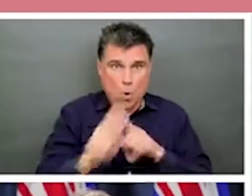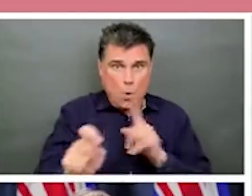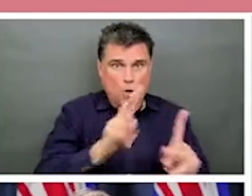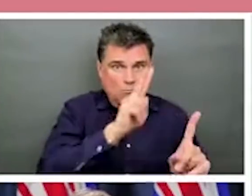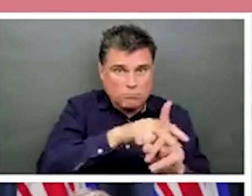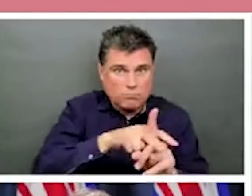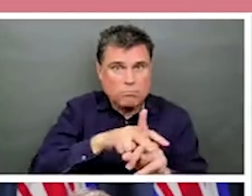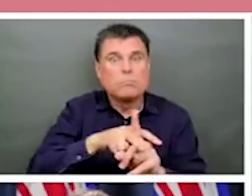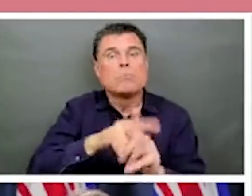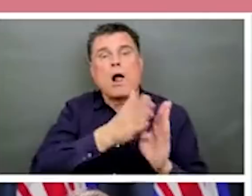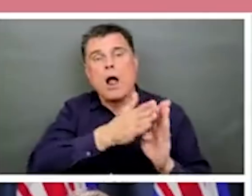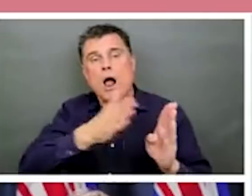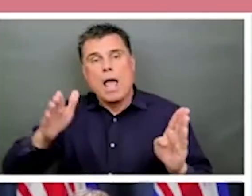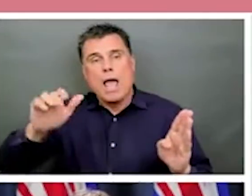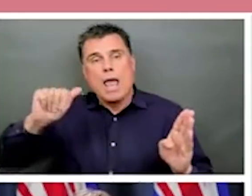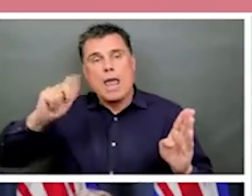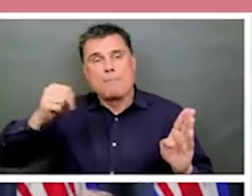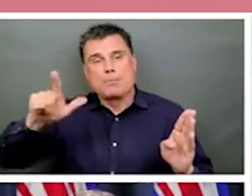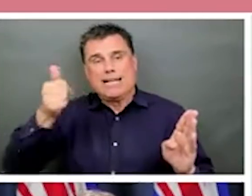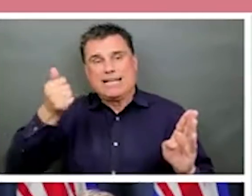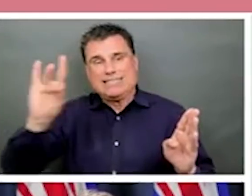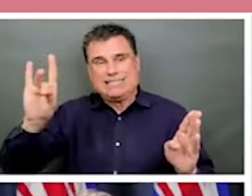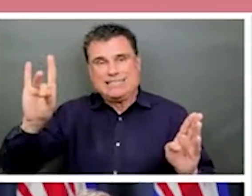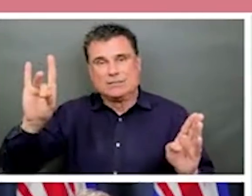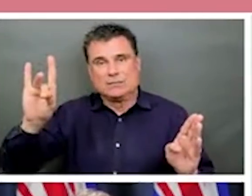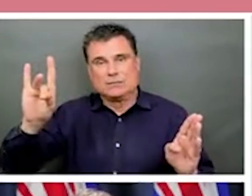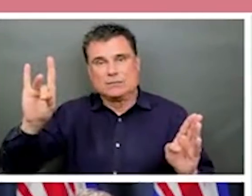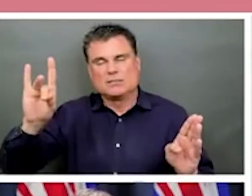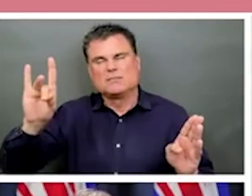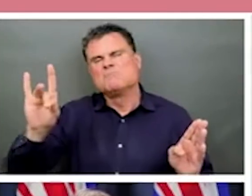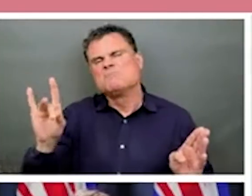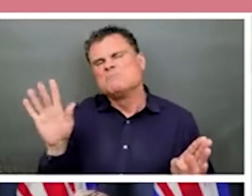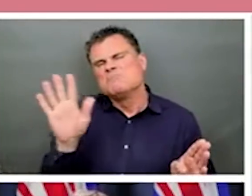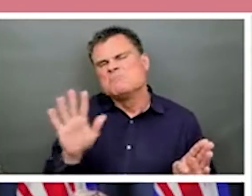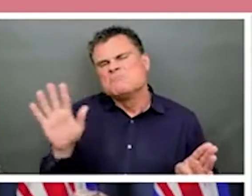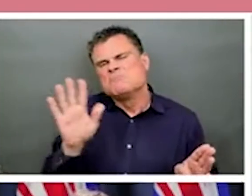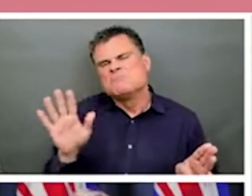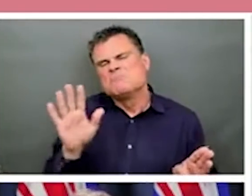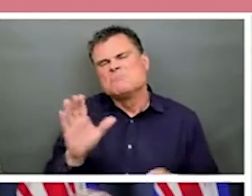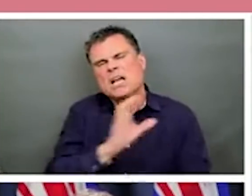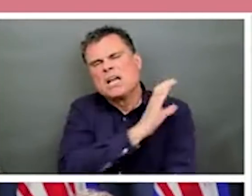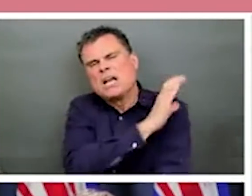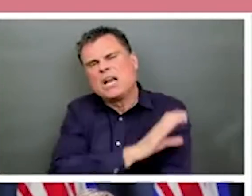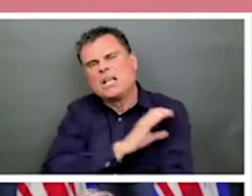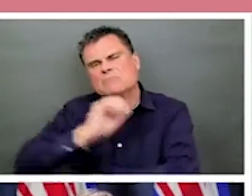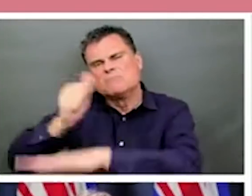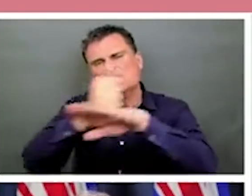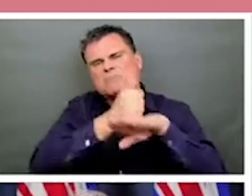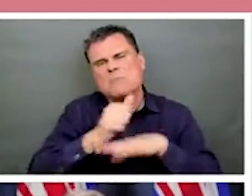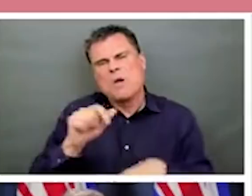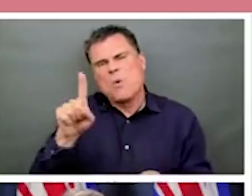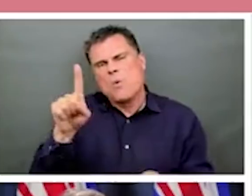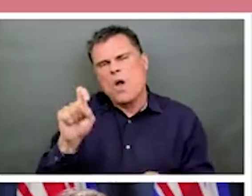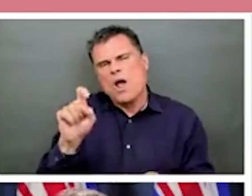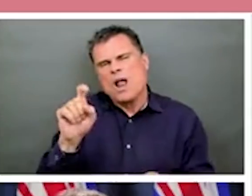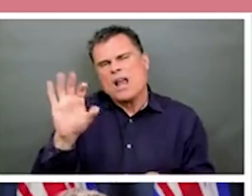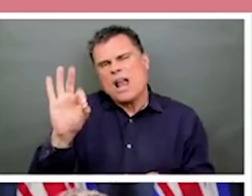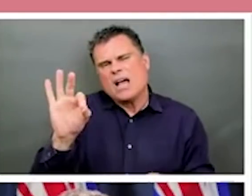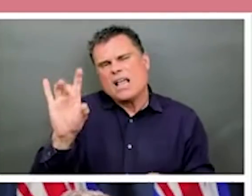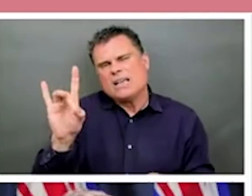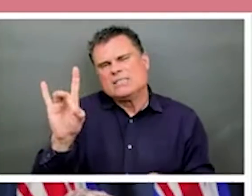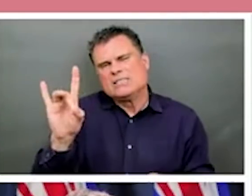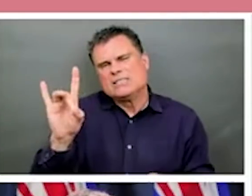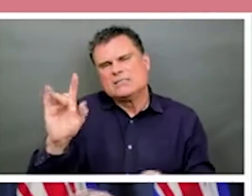clinics. There's about 198 clinics currently, and that will drop down a bit as we get our oldest seniors